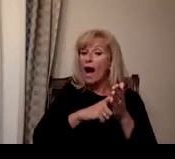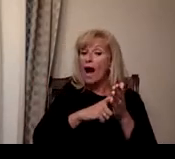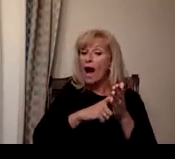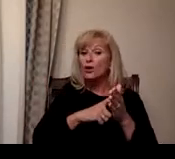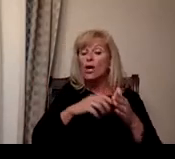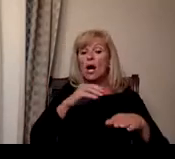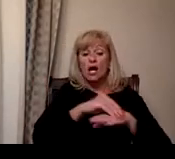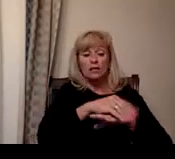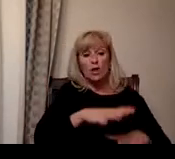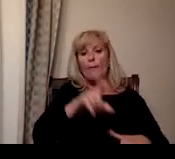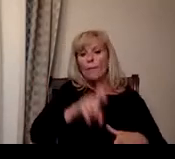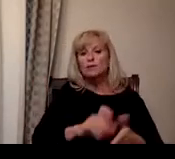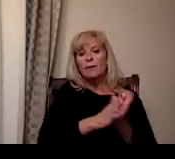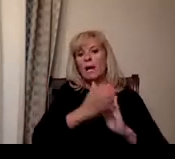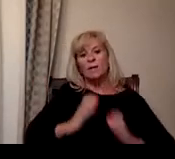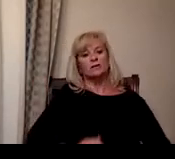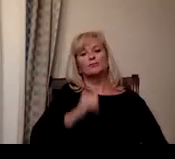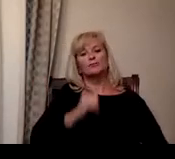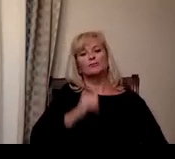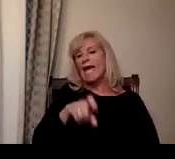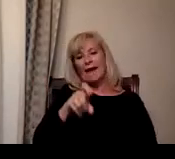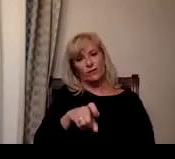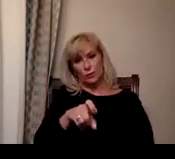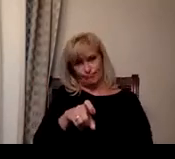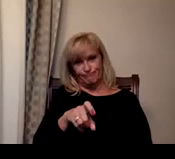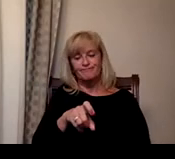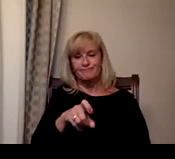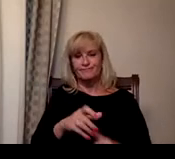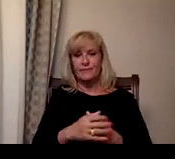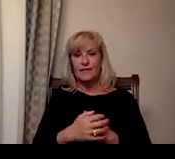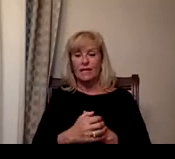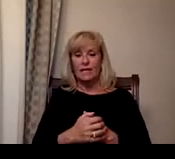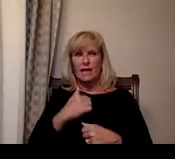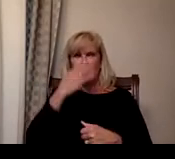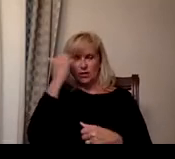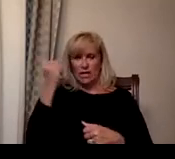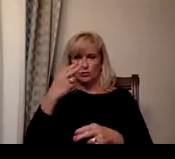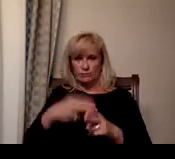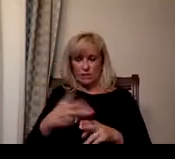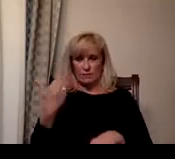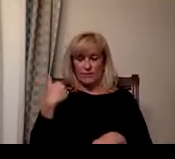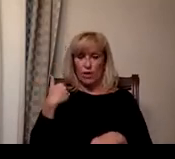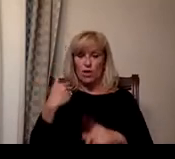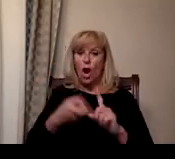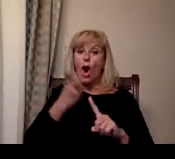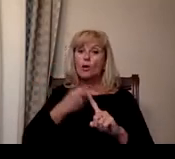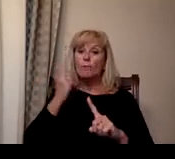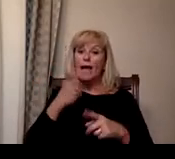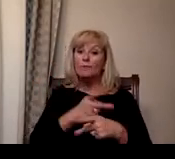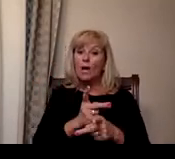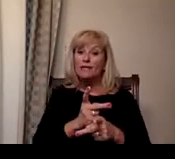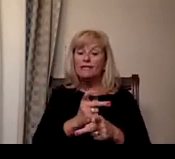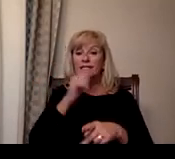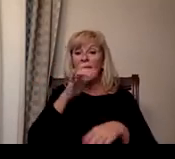this business. You don't have to be a customer. Something I forgot to mention is that our autopilot product is